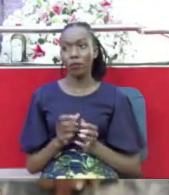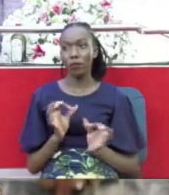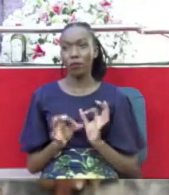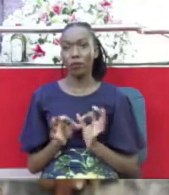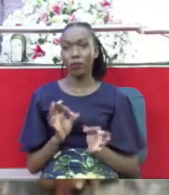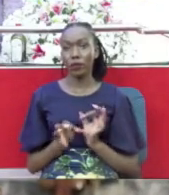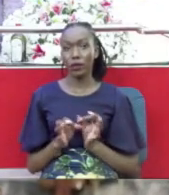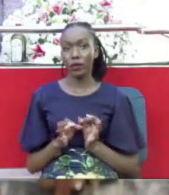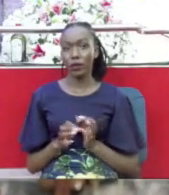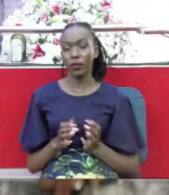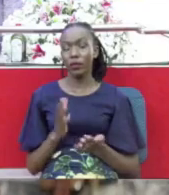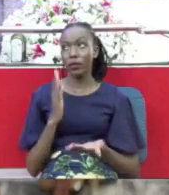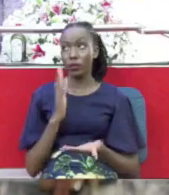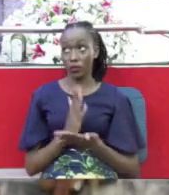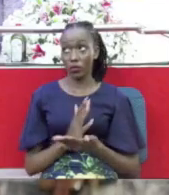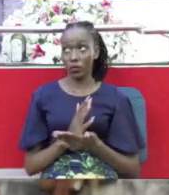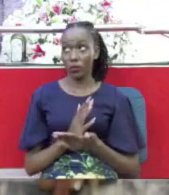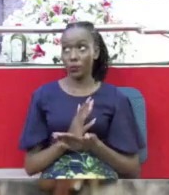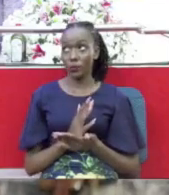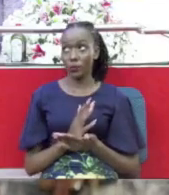If that's established,